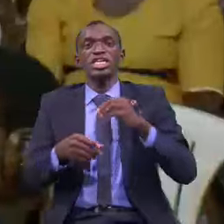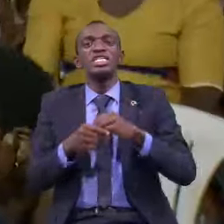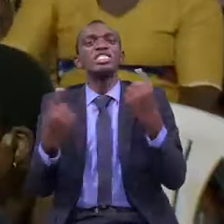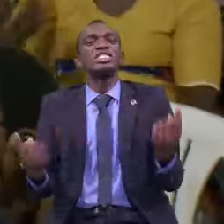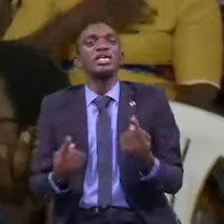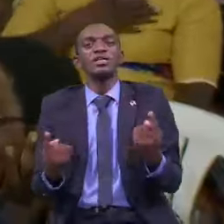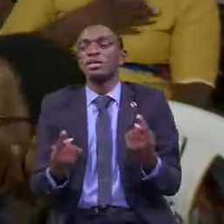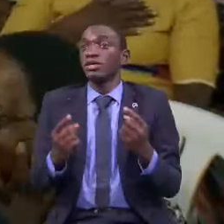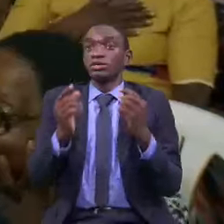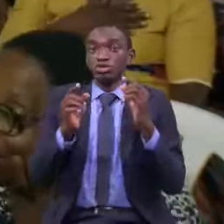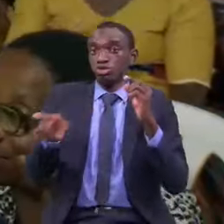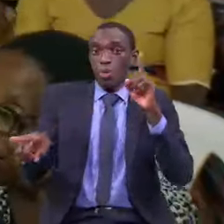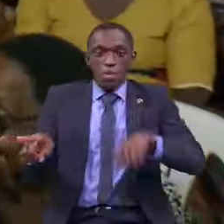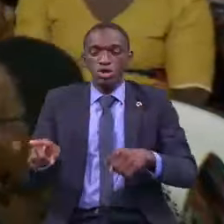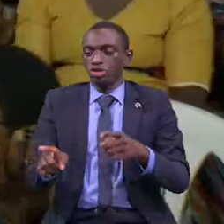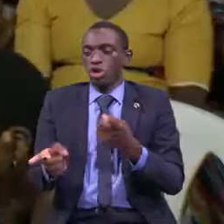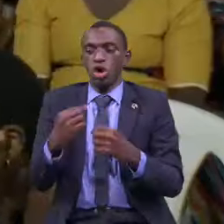up.